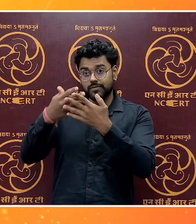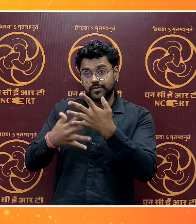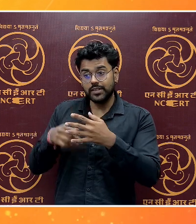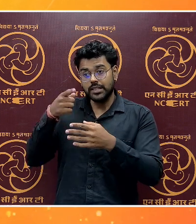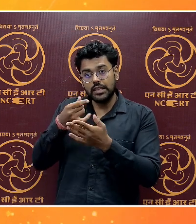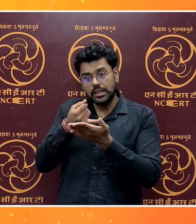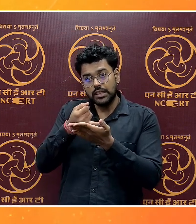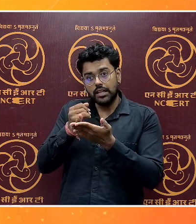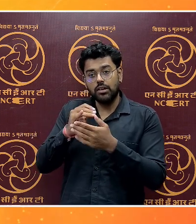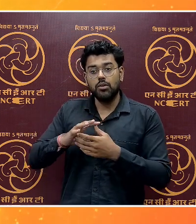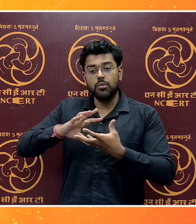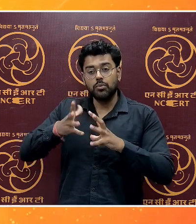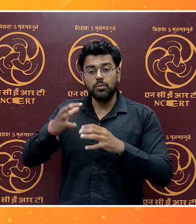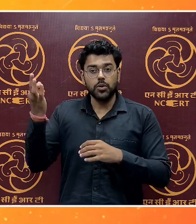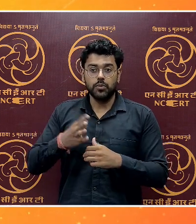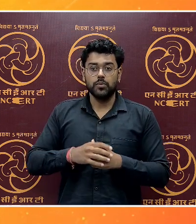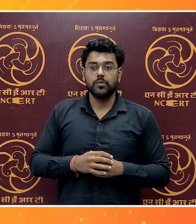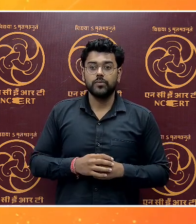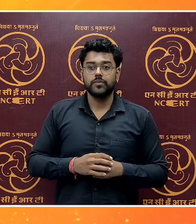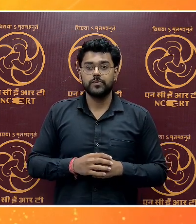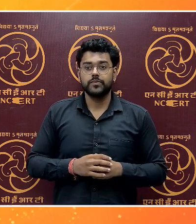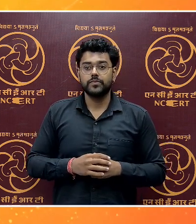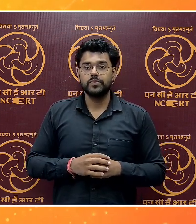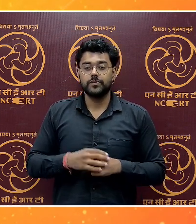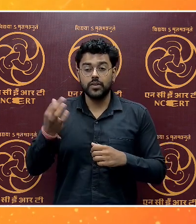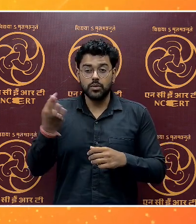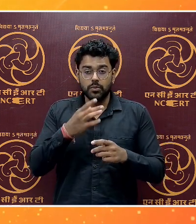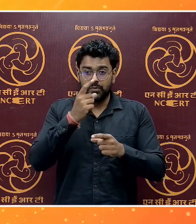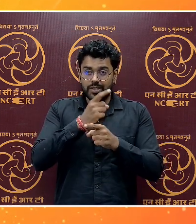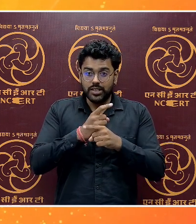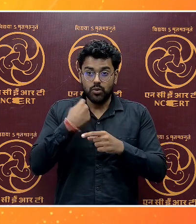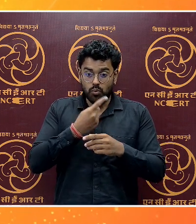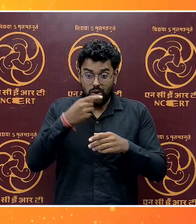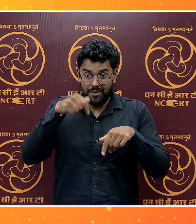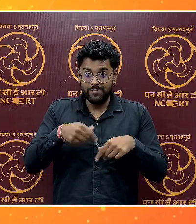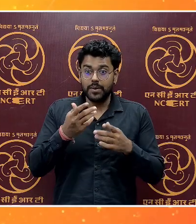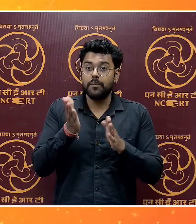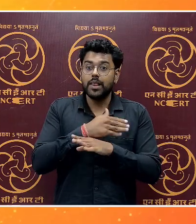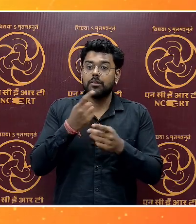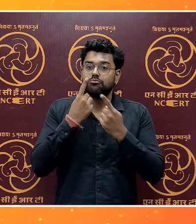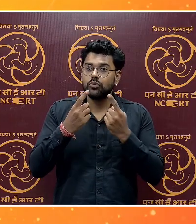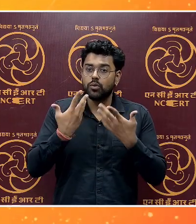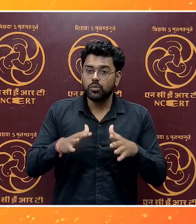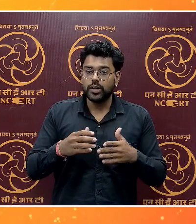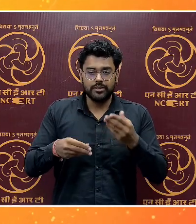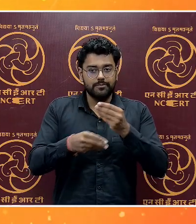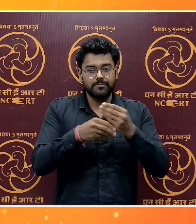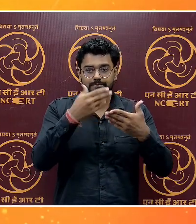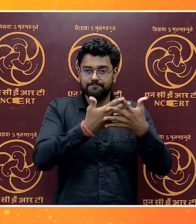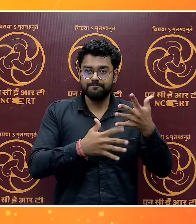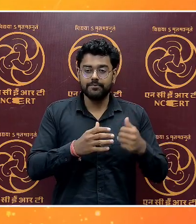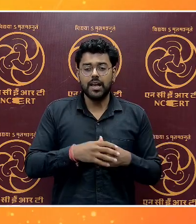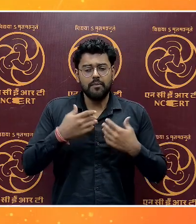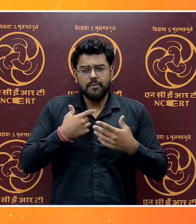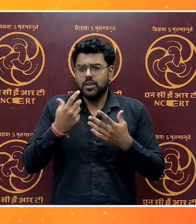from here, or if you go to the accepted tab on the top, you see the new teachers that I already accepted is coming here. So now I can do any